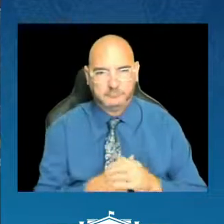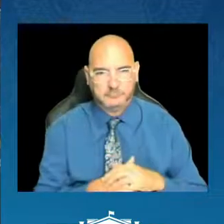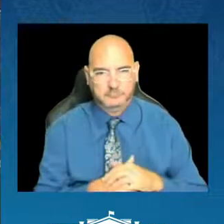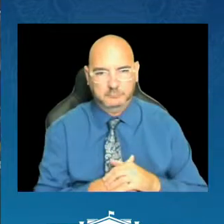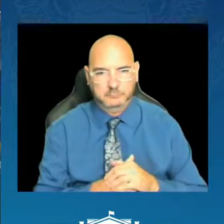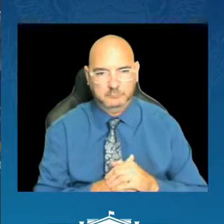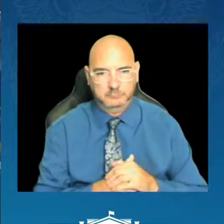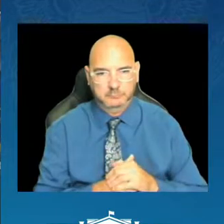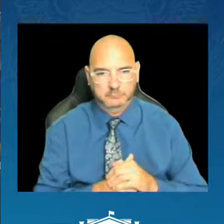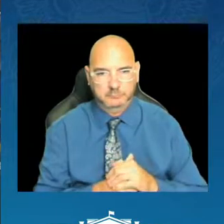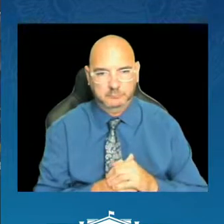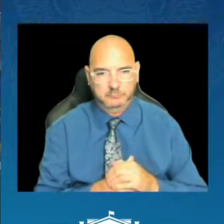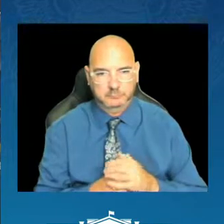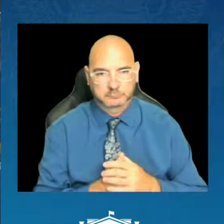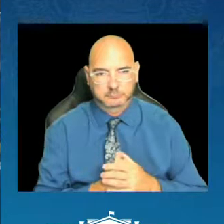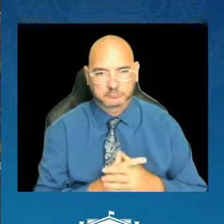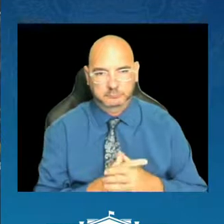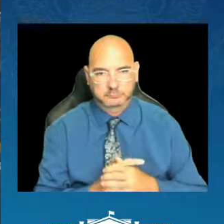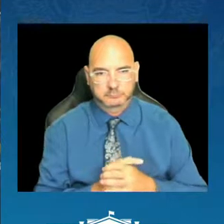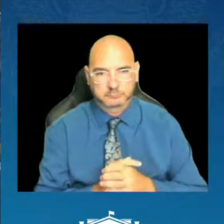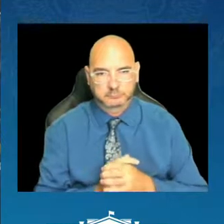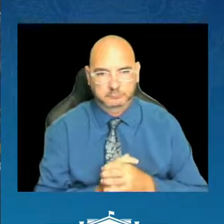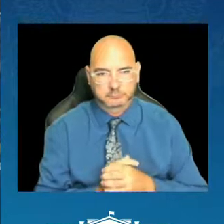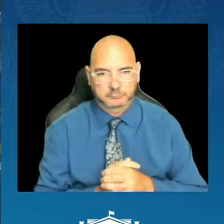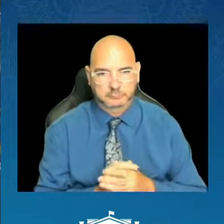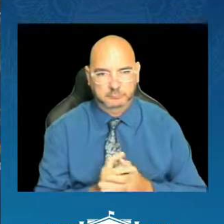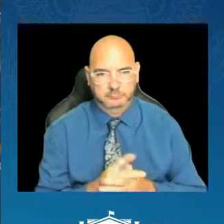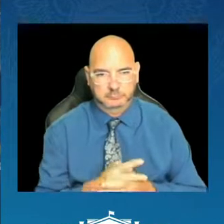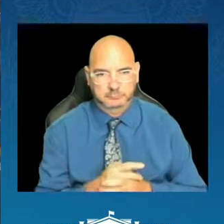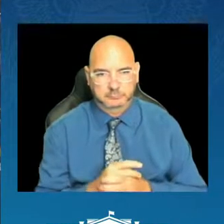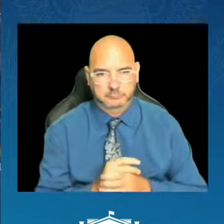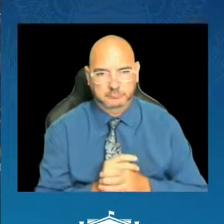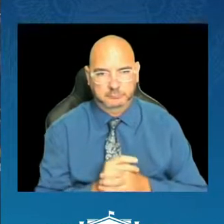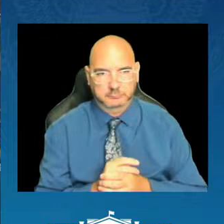Everyone's so excited that you're here. Thank you.